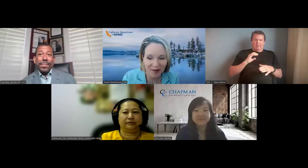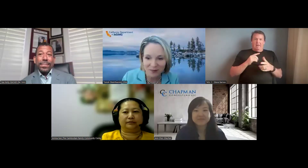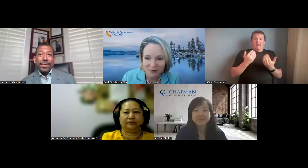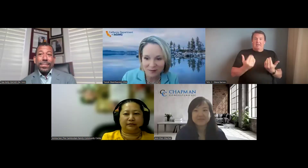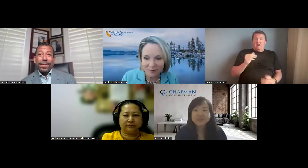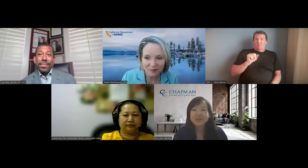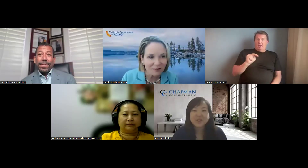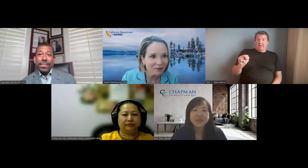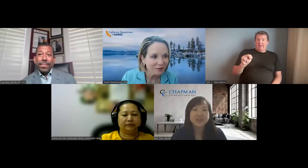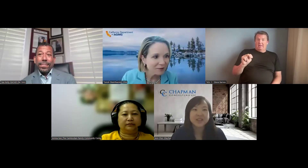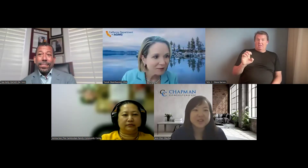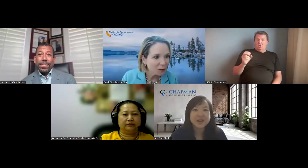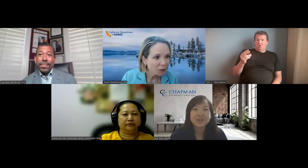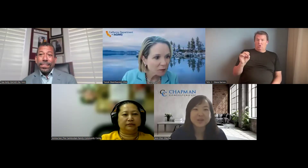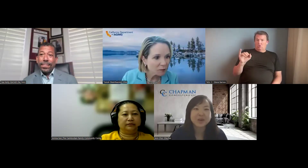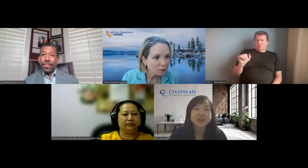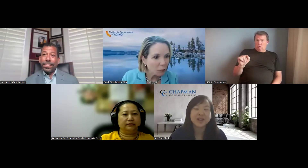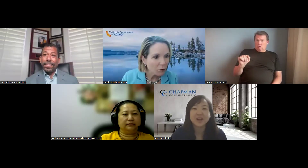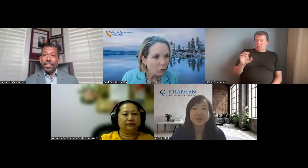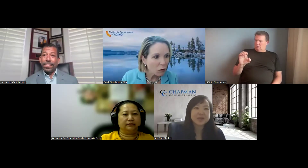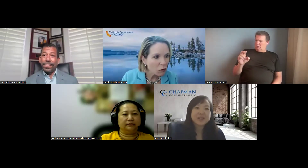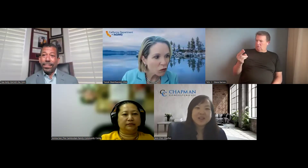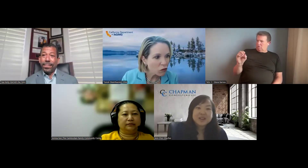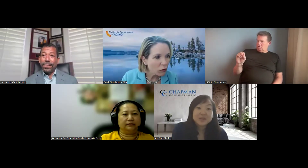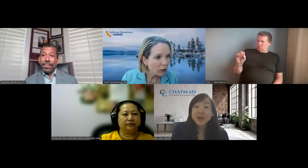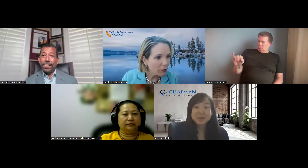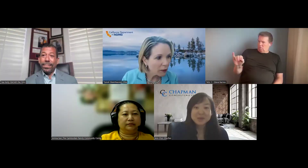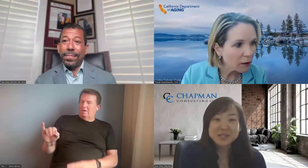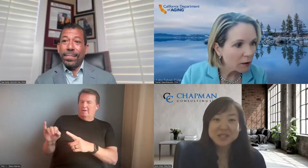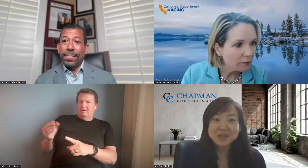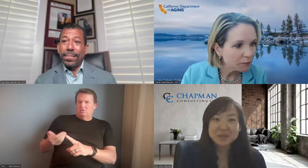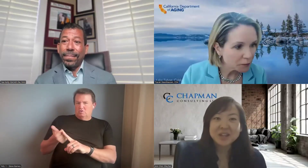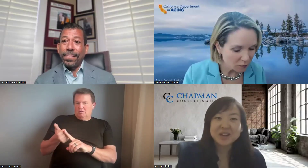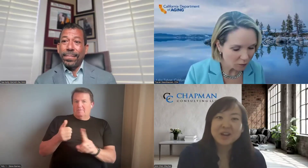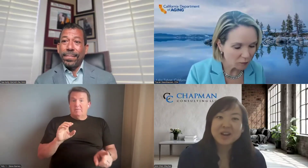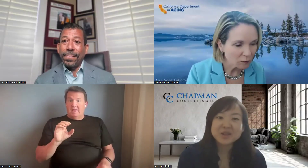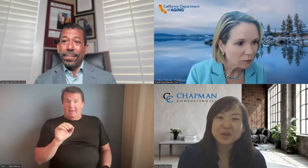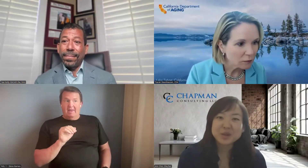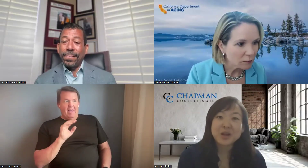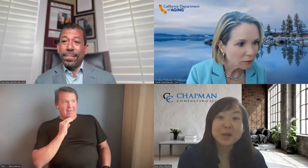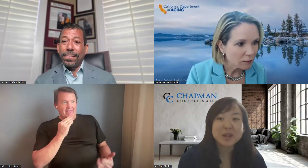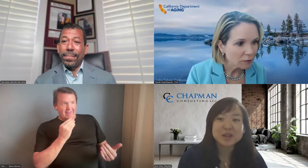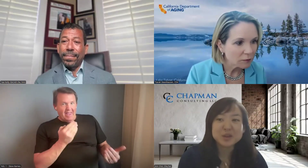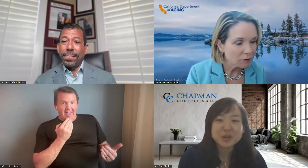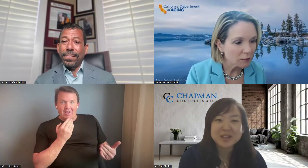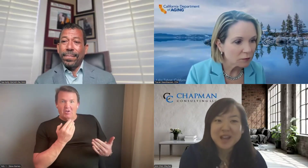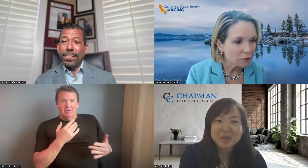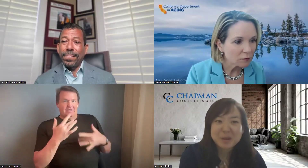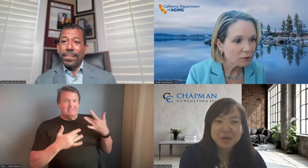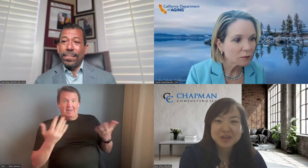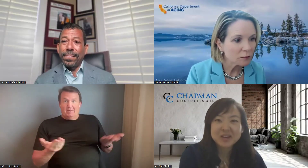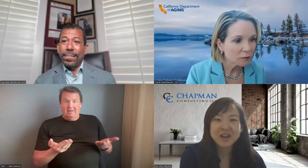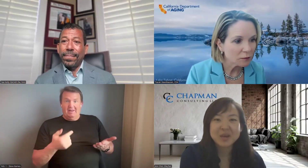you, Anne. Great, thank you. Hi, everyone. Yeah, I'm so excited to be here and join you all. I'm a new